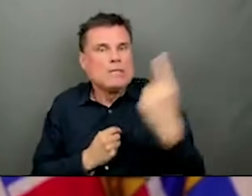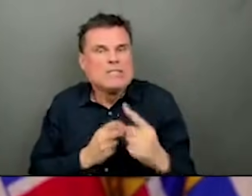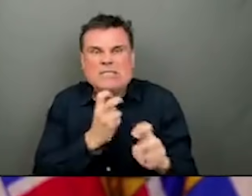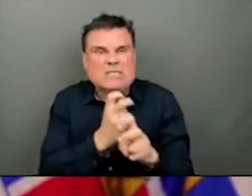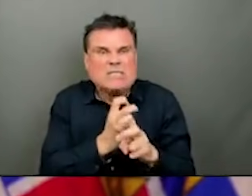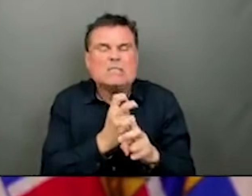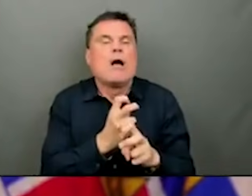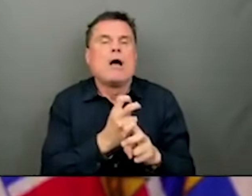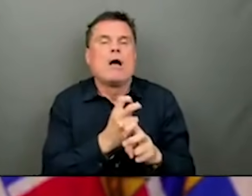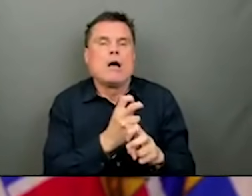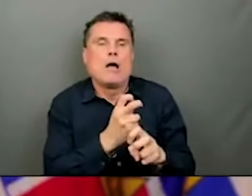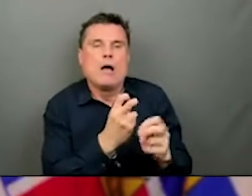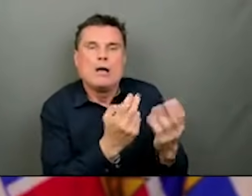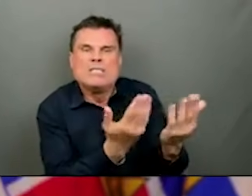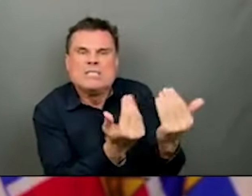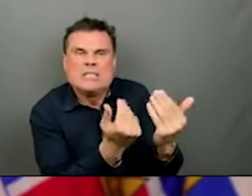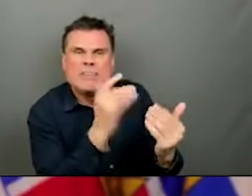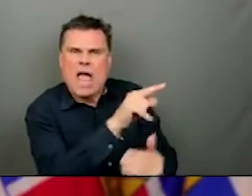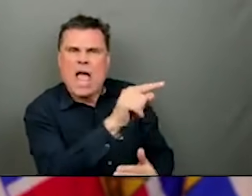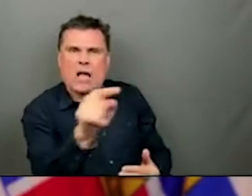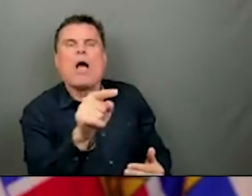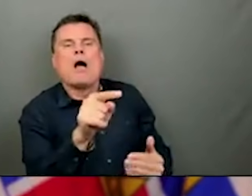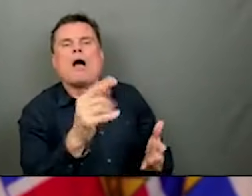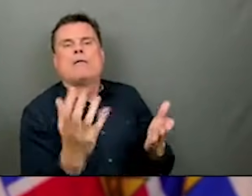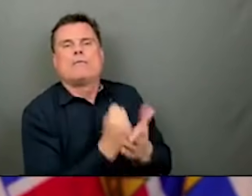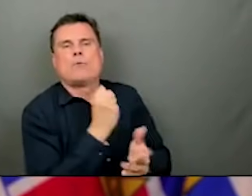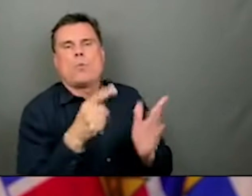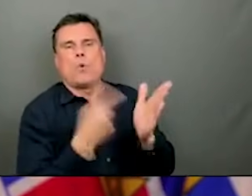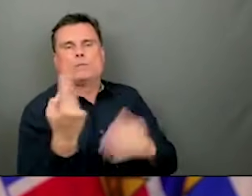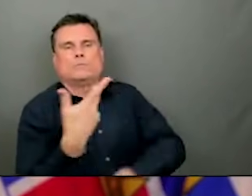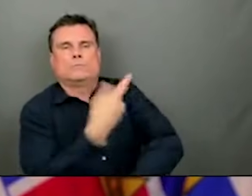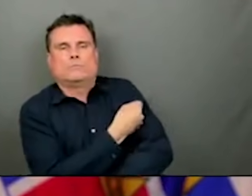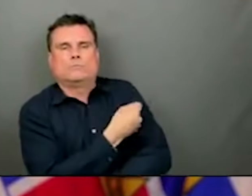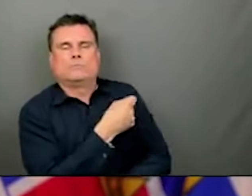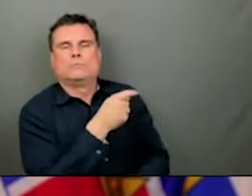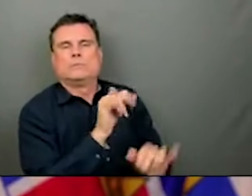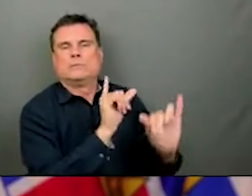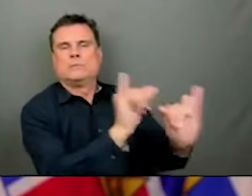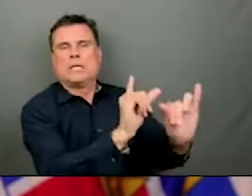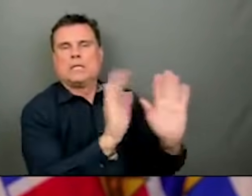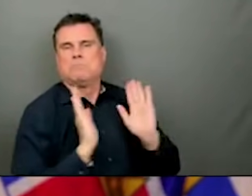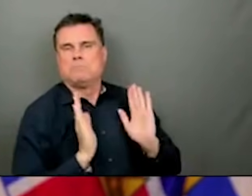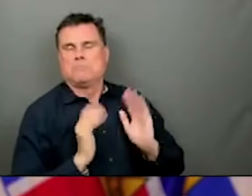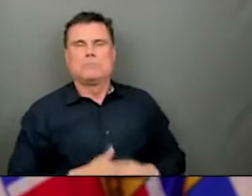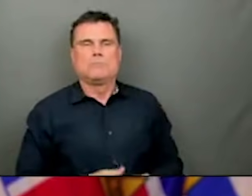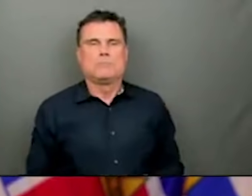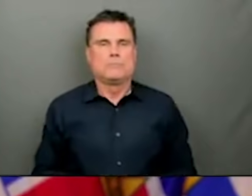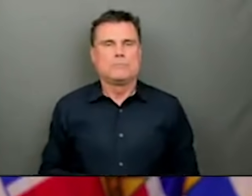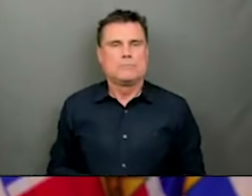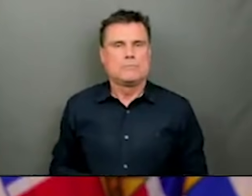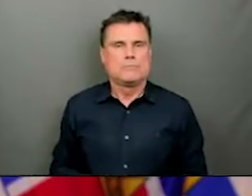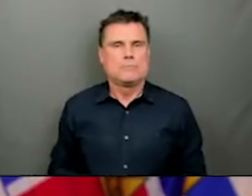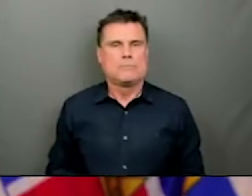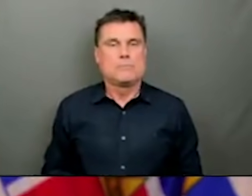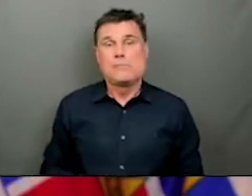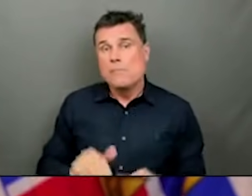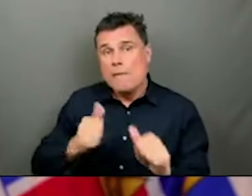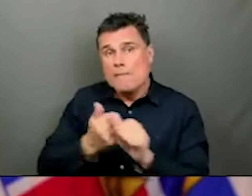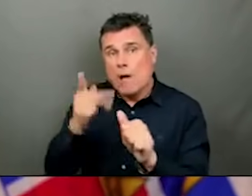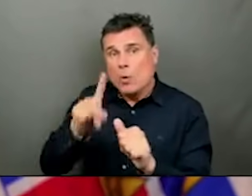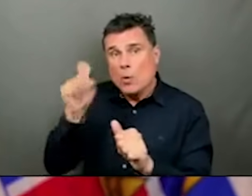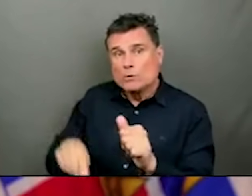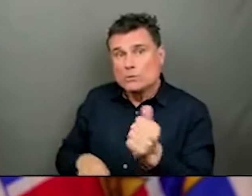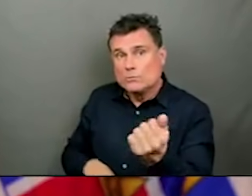making public as soon as we're finalized and make those decisions. Binder, do you have a follow-up? I